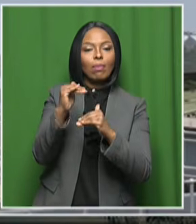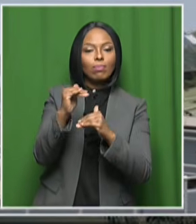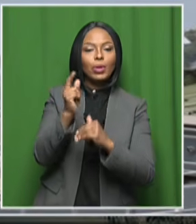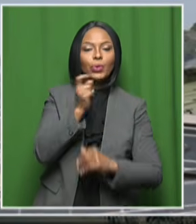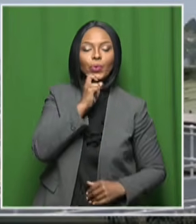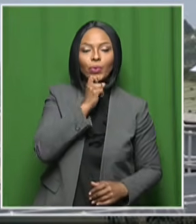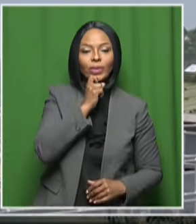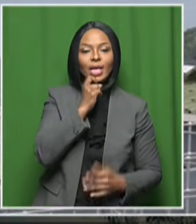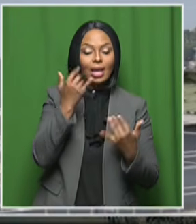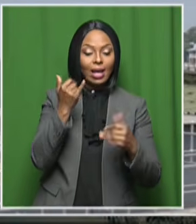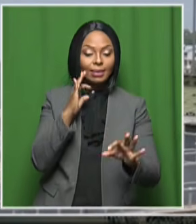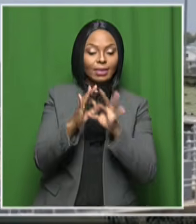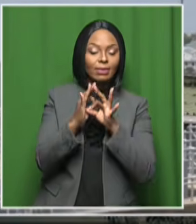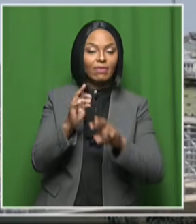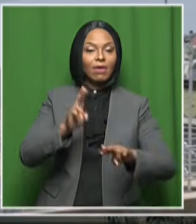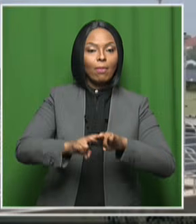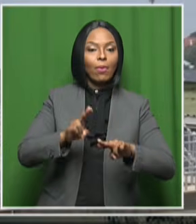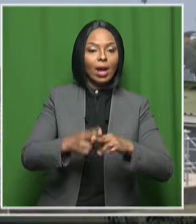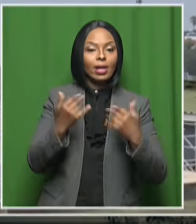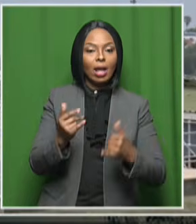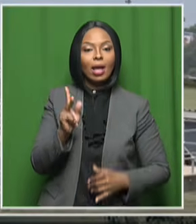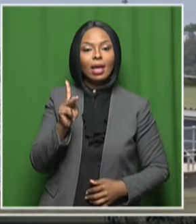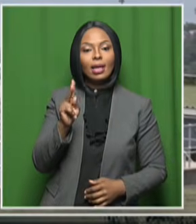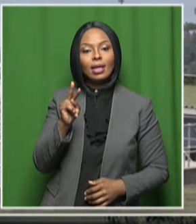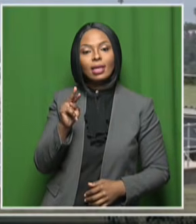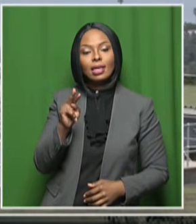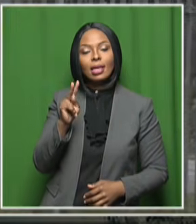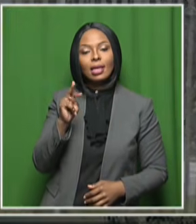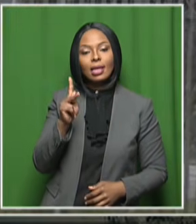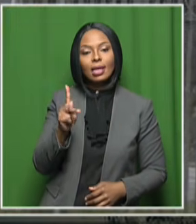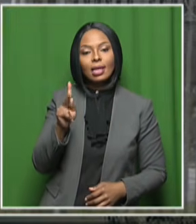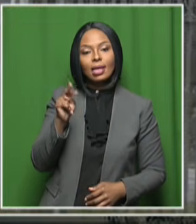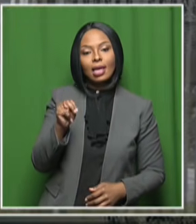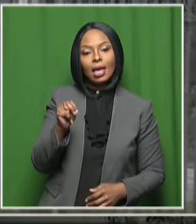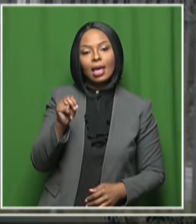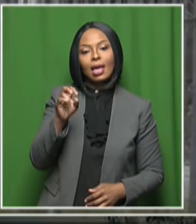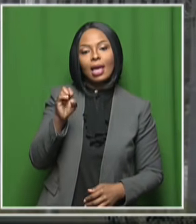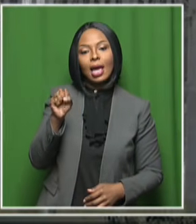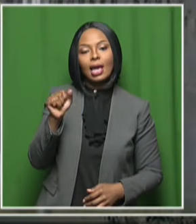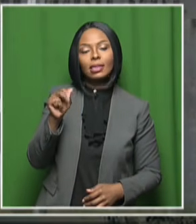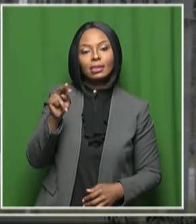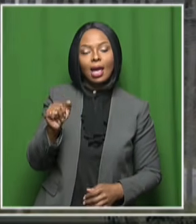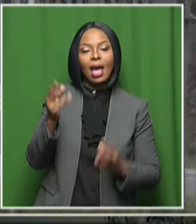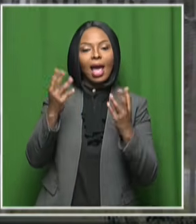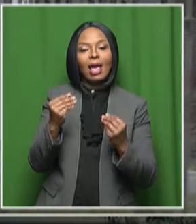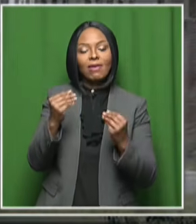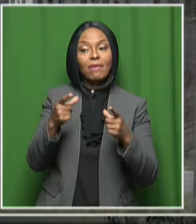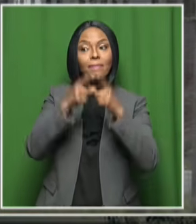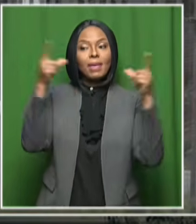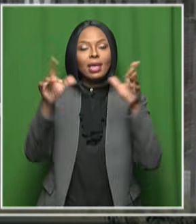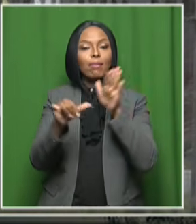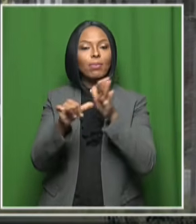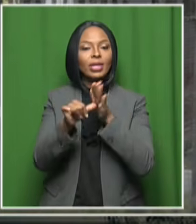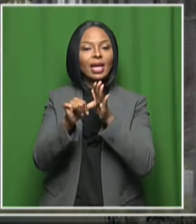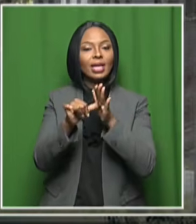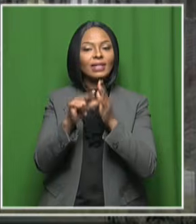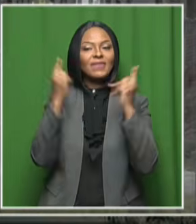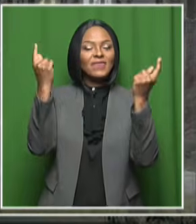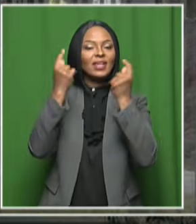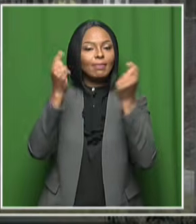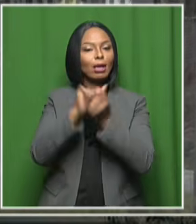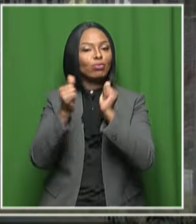into February as well, where Knysna is hosting major sport festivals from Sport at Backwood